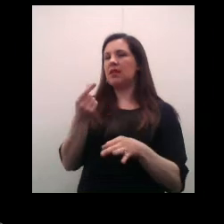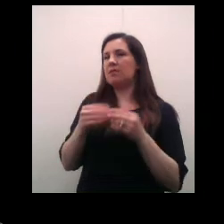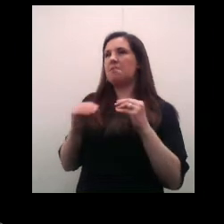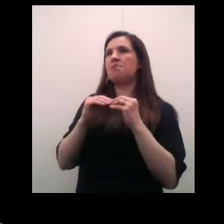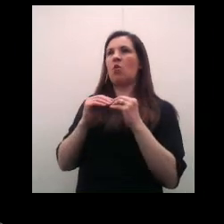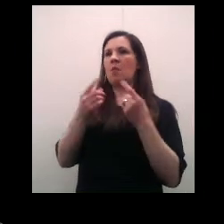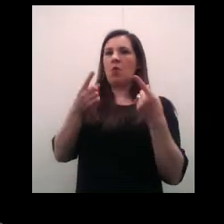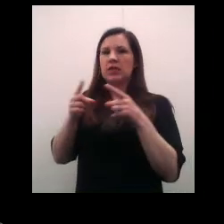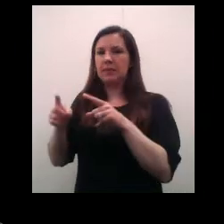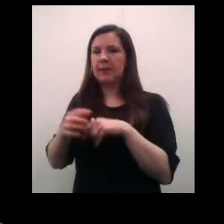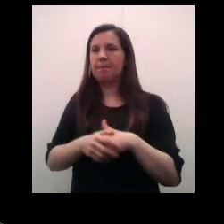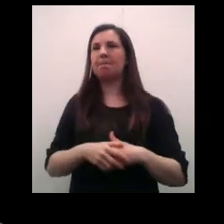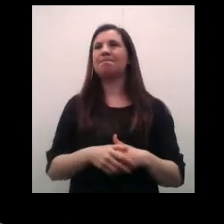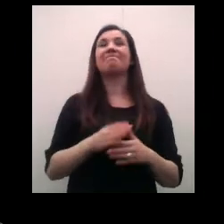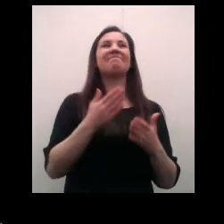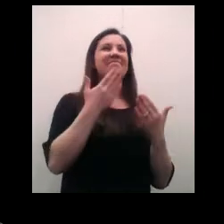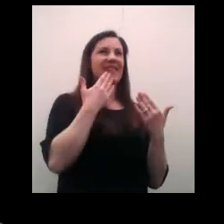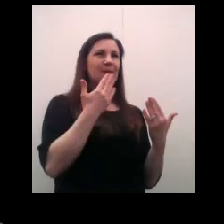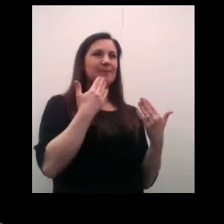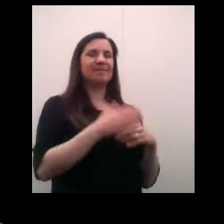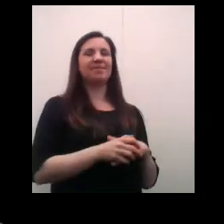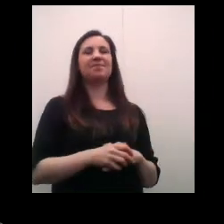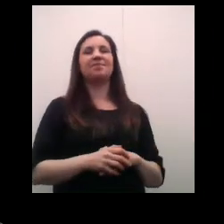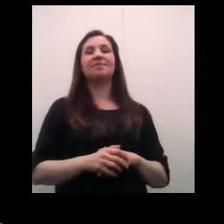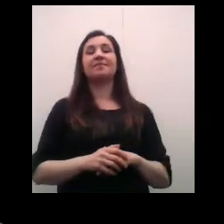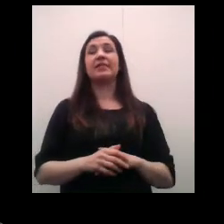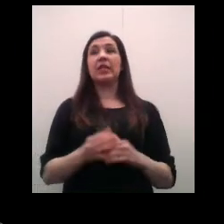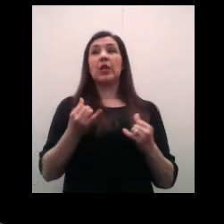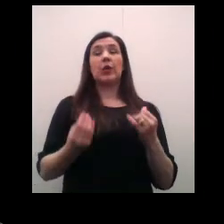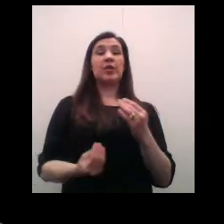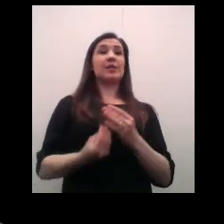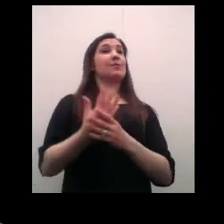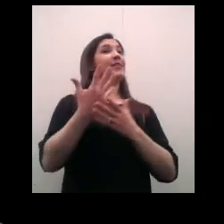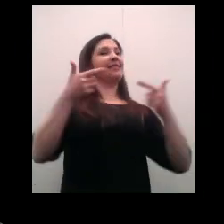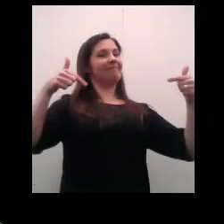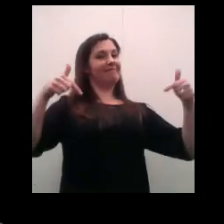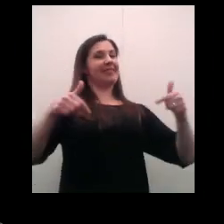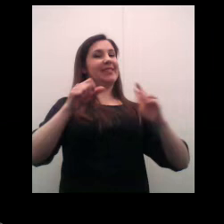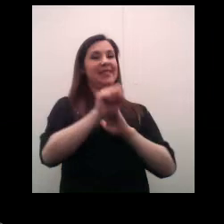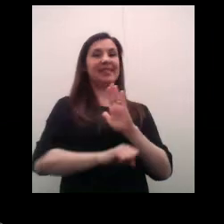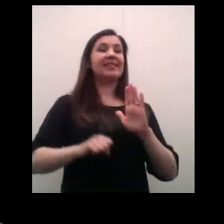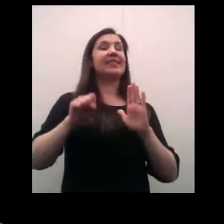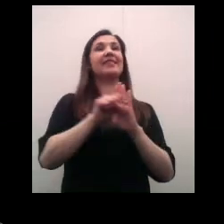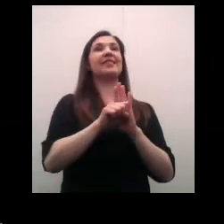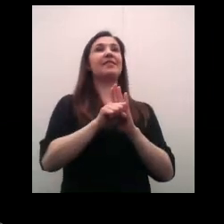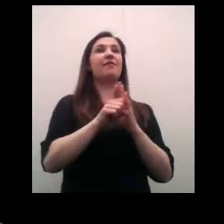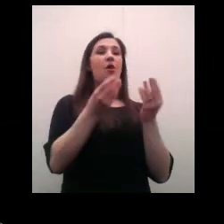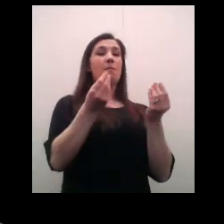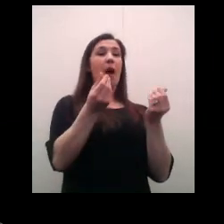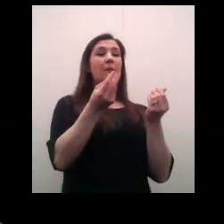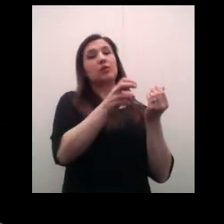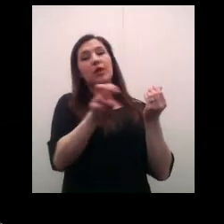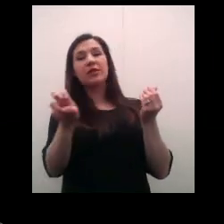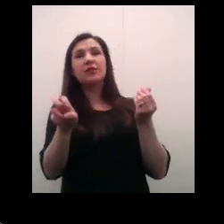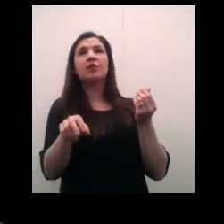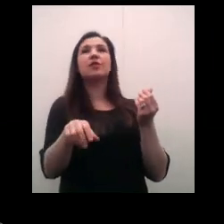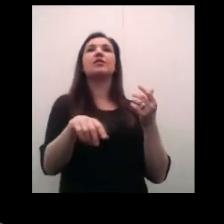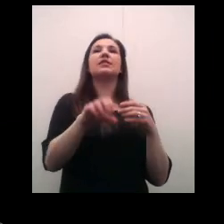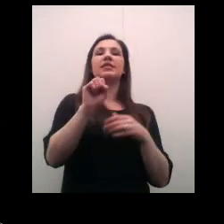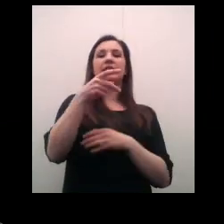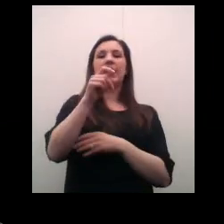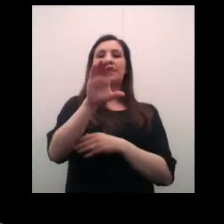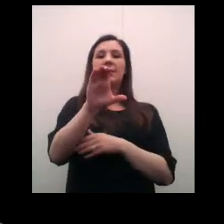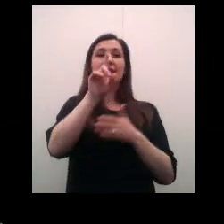about what's happening here. Thank you. So we know spring 'tis the season for property transfers and septic